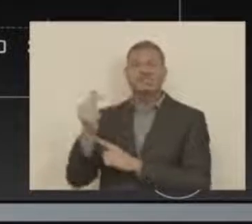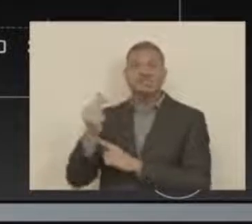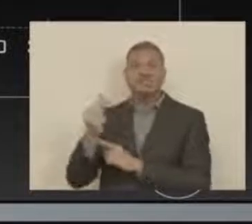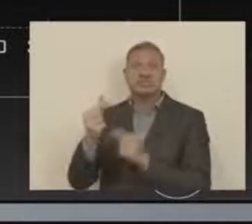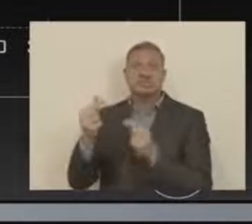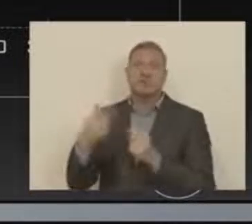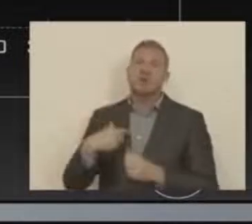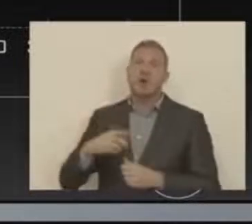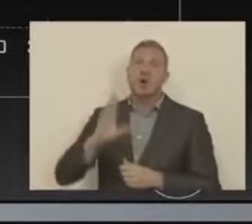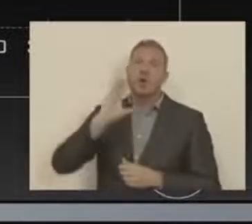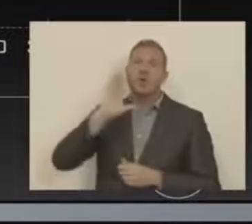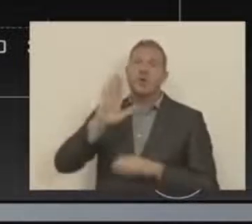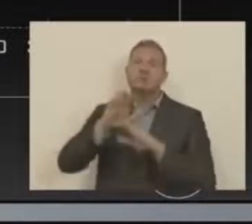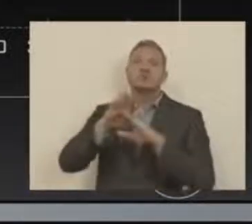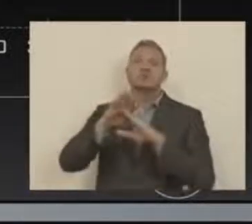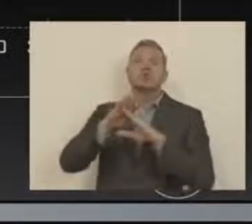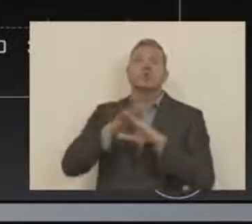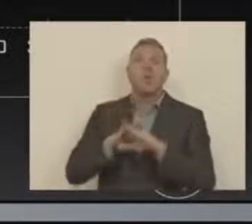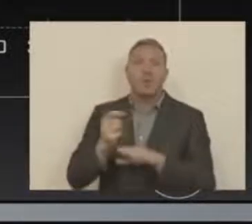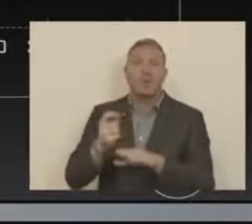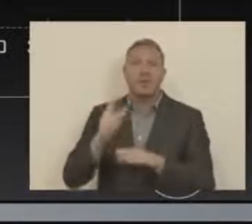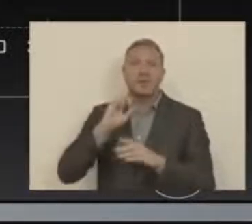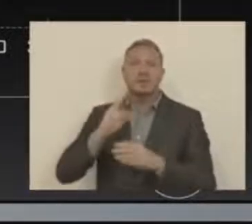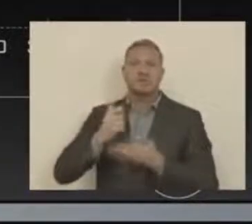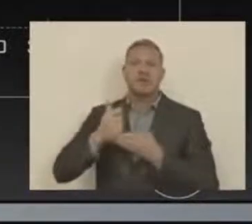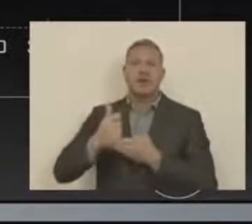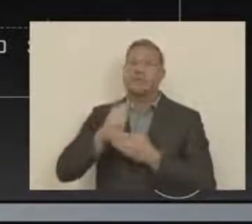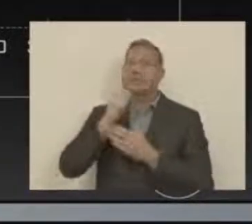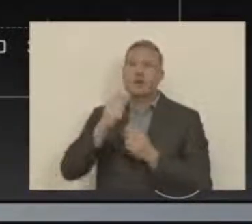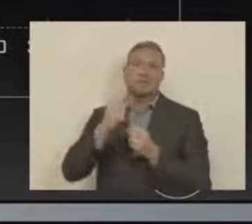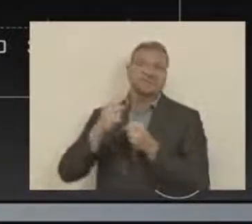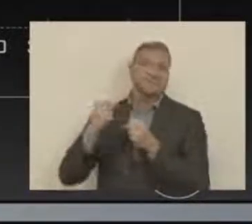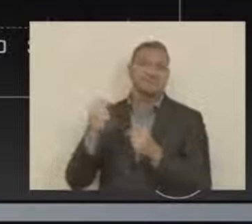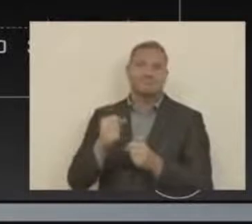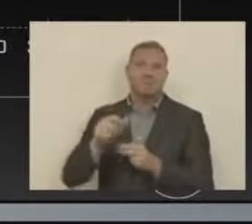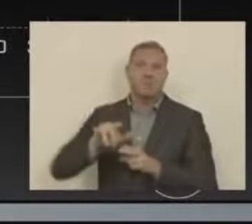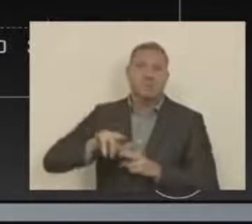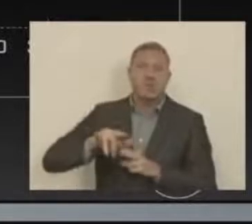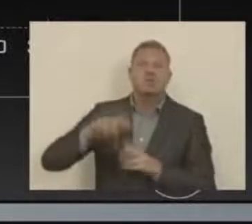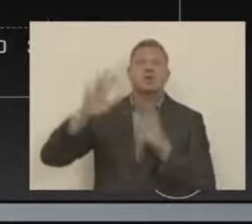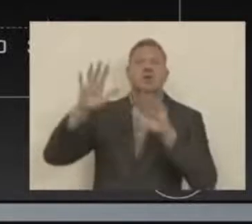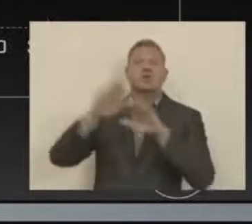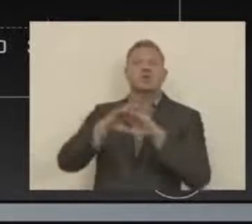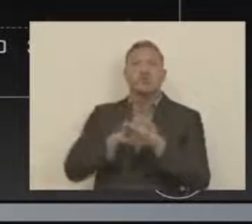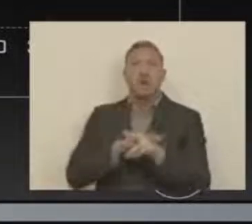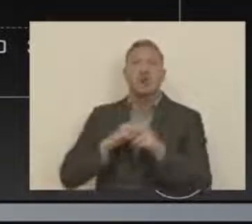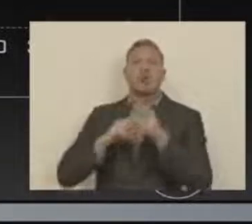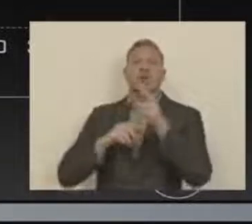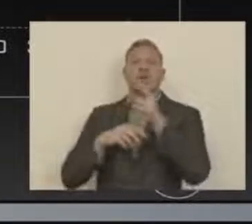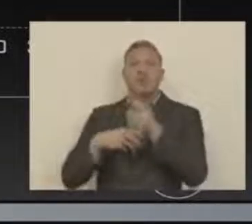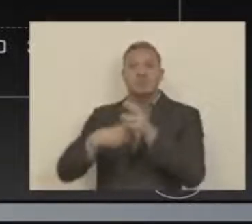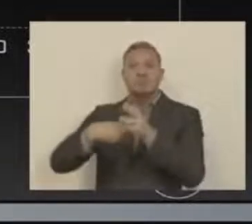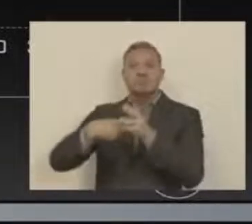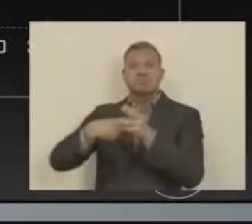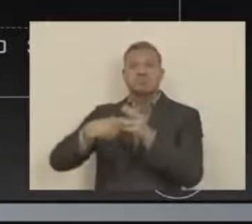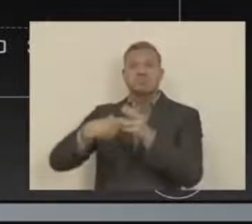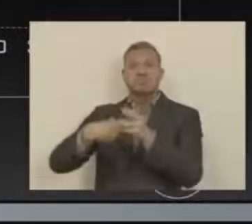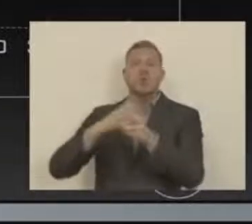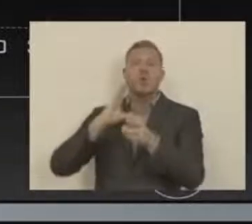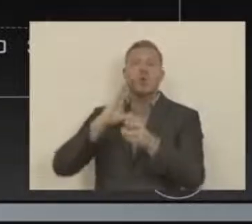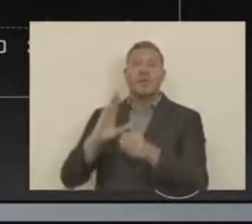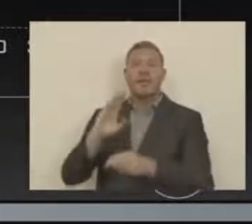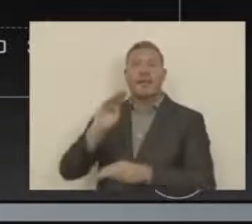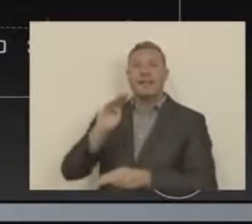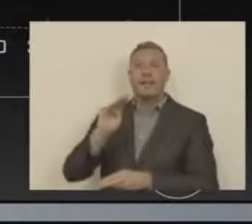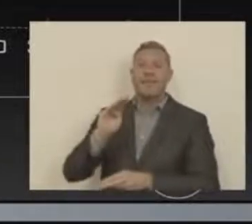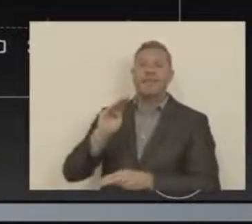loads. Soon after, we'll run out of propellant and we'll move into MECO, or the main engine cutoff. Following MECO, we'll go into a